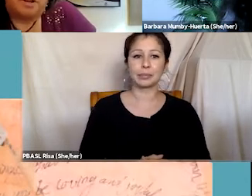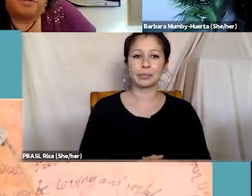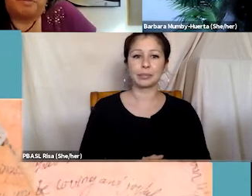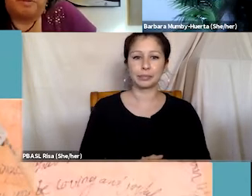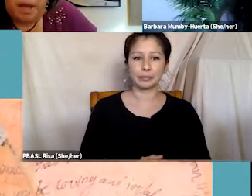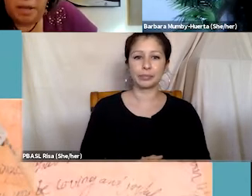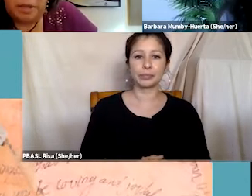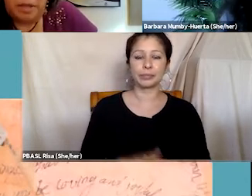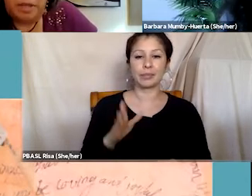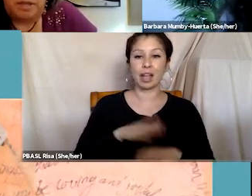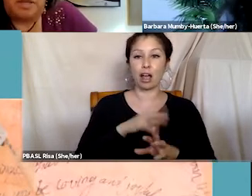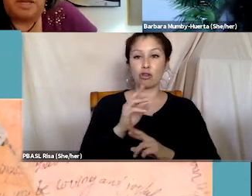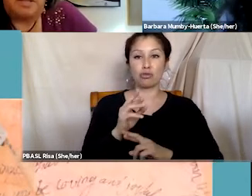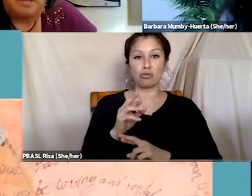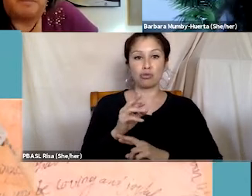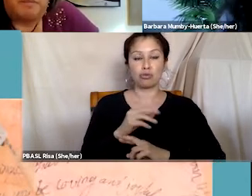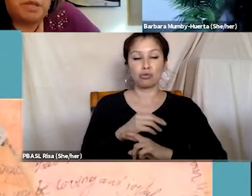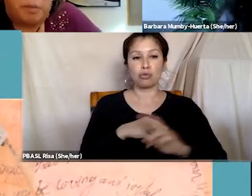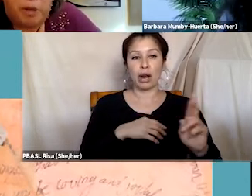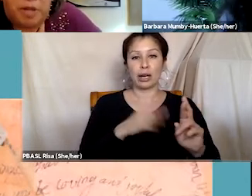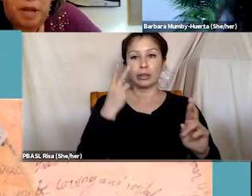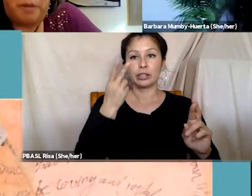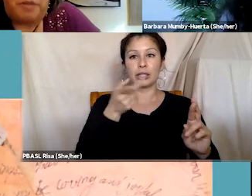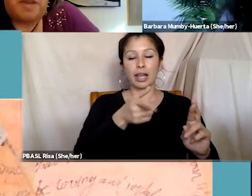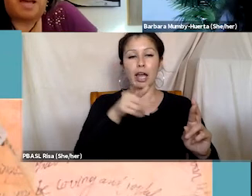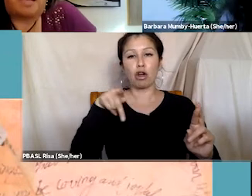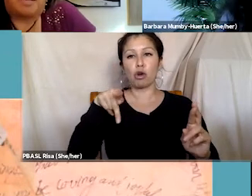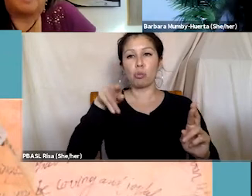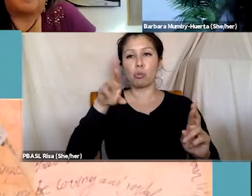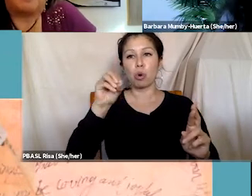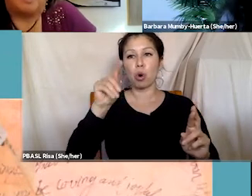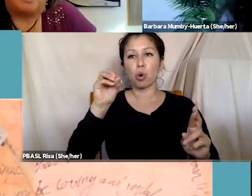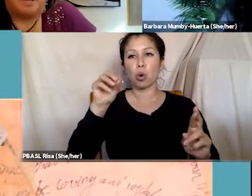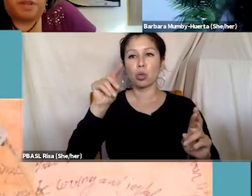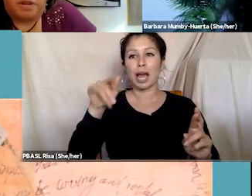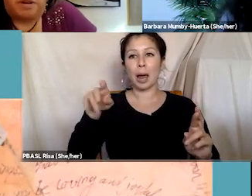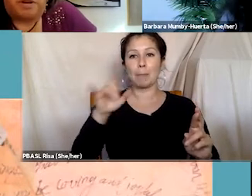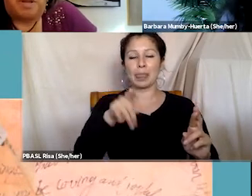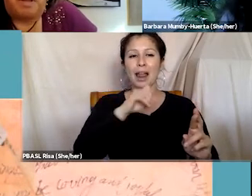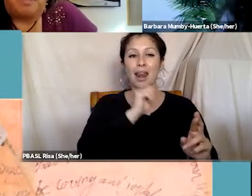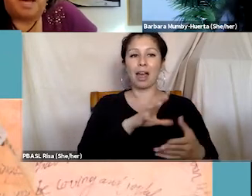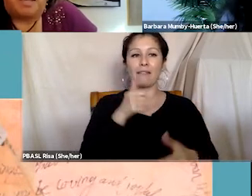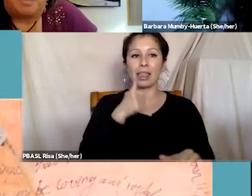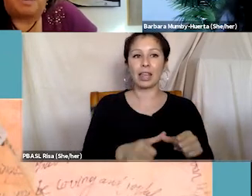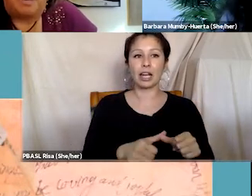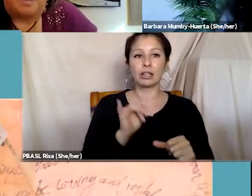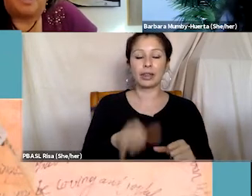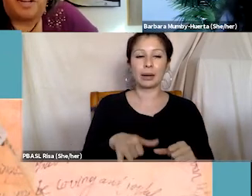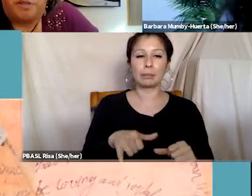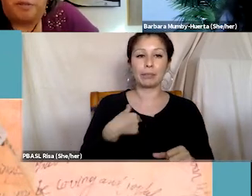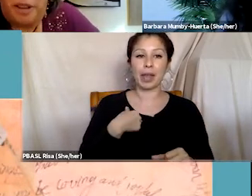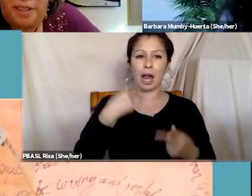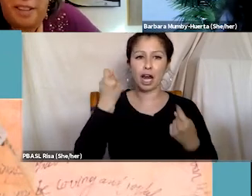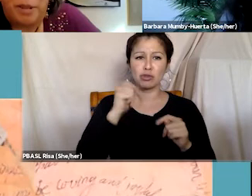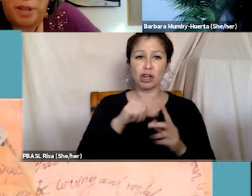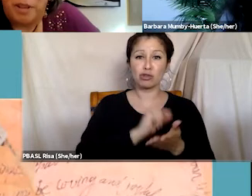And on the right was the prototype. That is the love letter that I tried